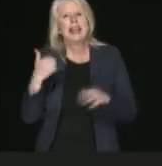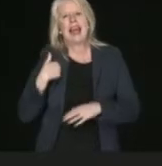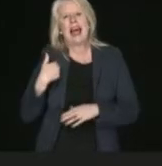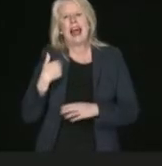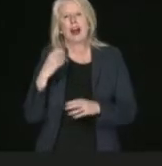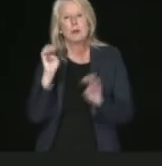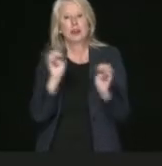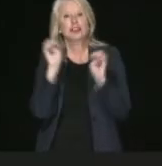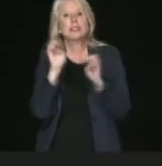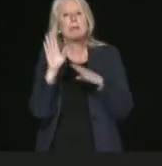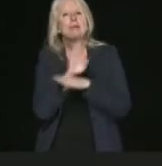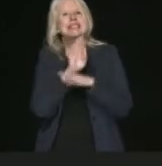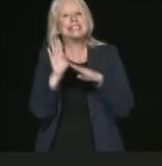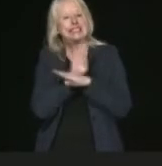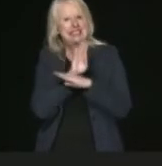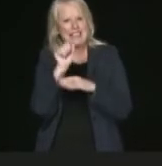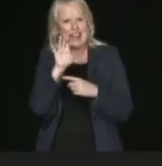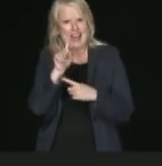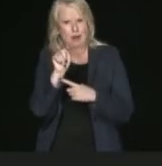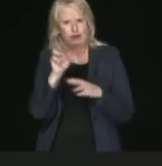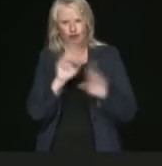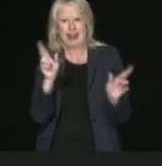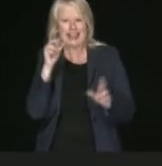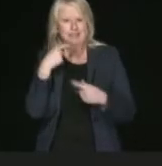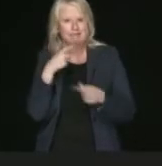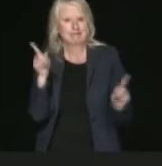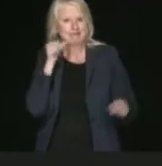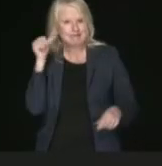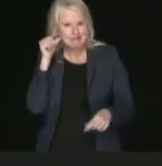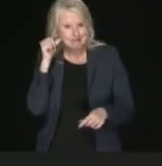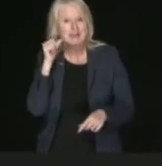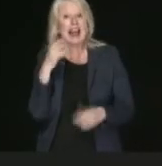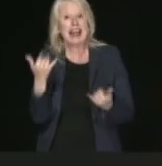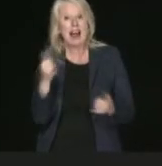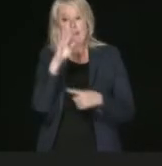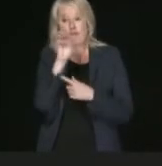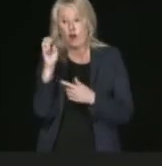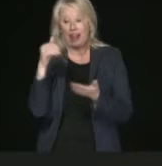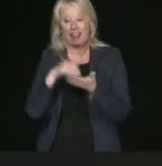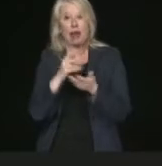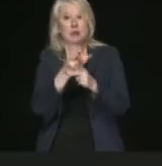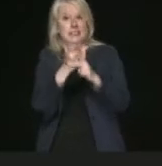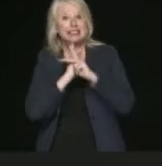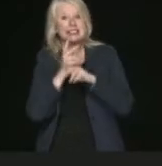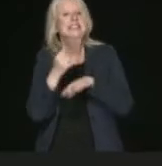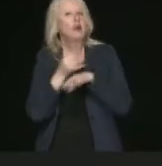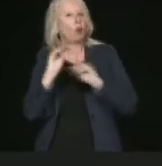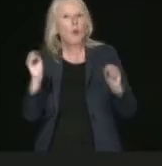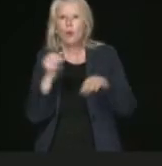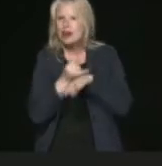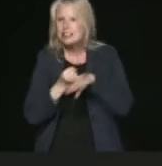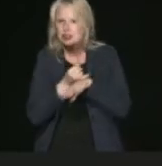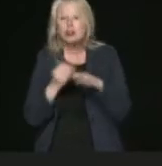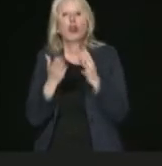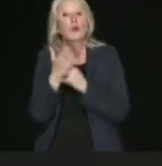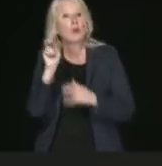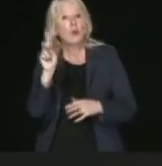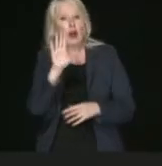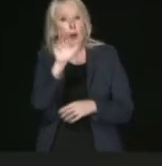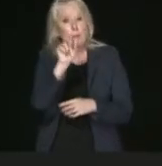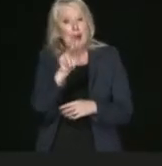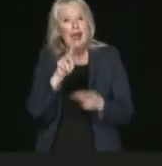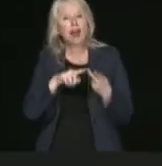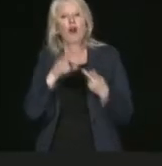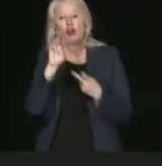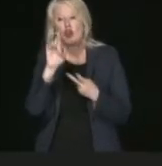Account yesterday. You can now get a $40,000 interest-free loan through your bank or credit union.